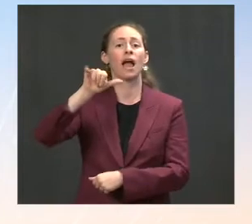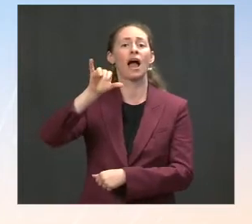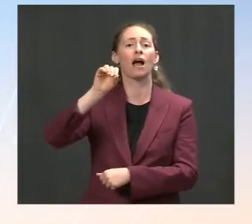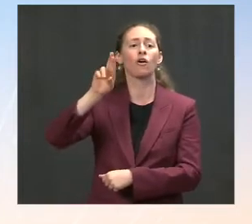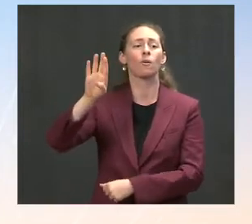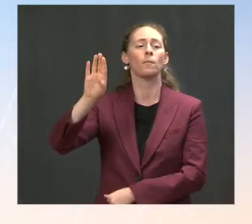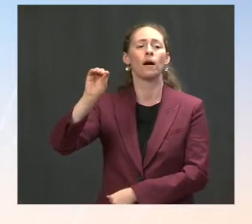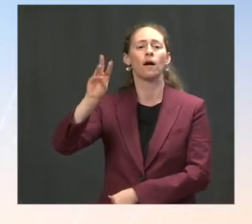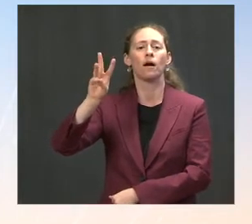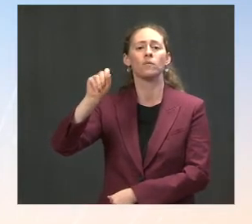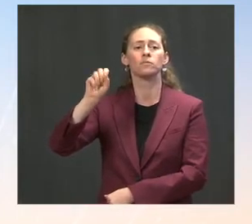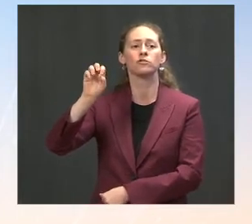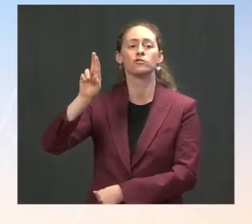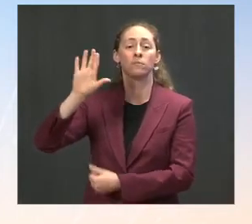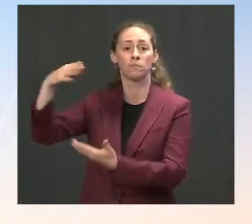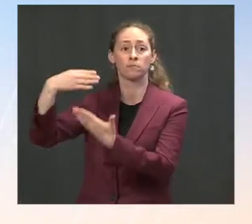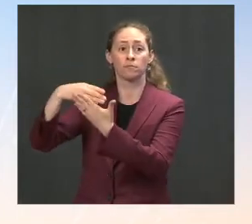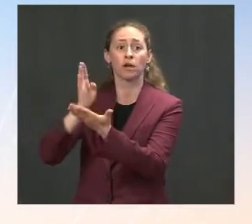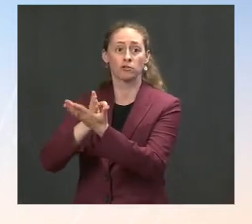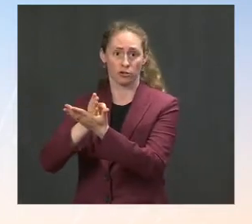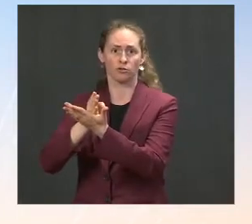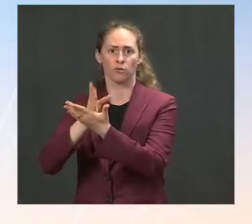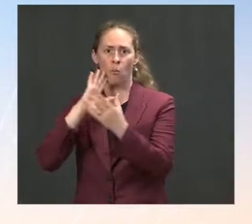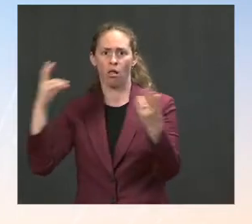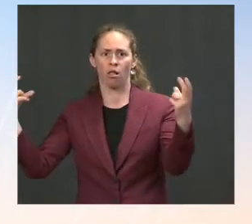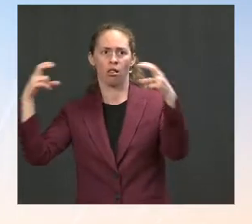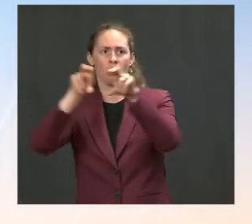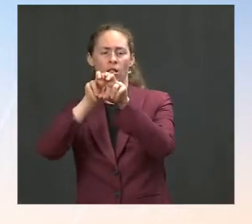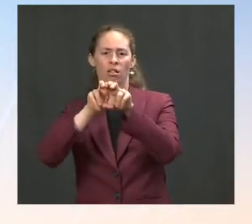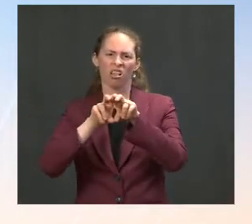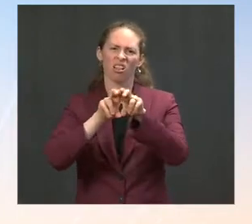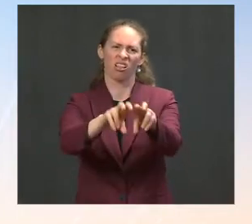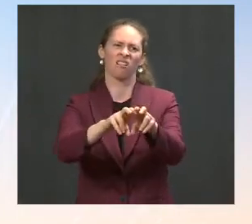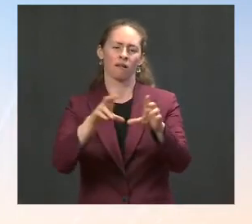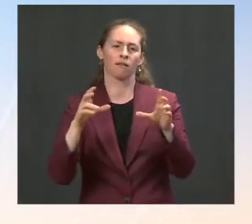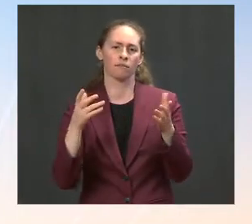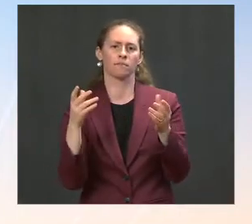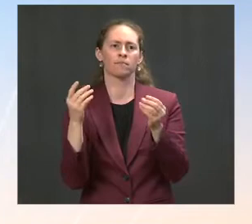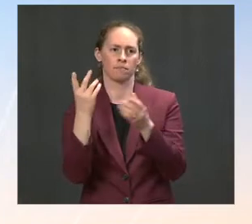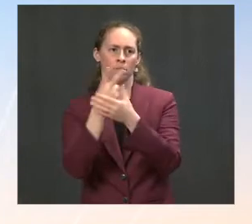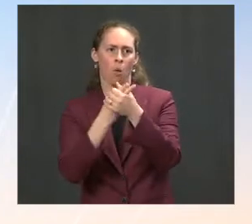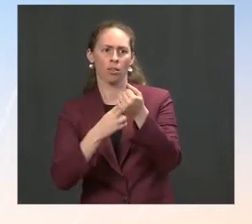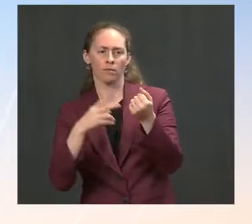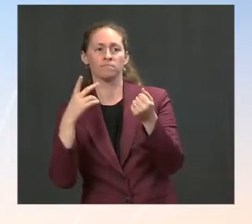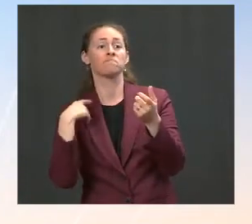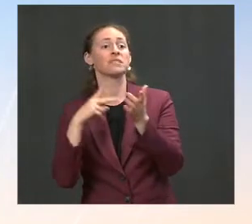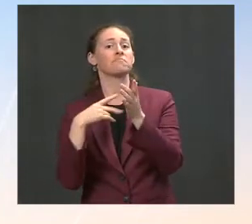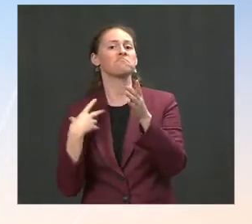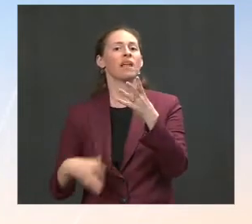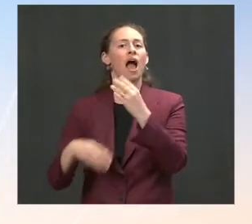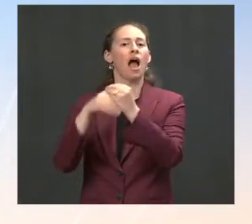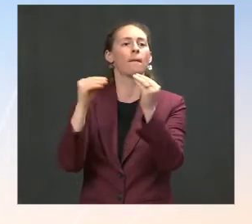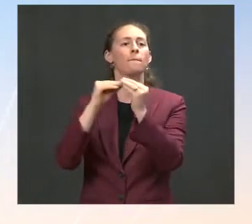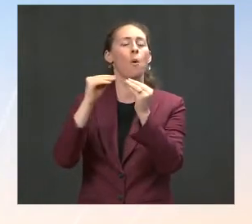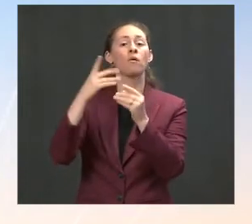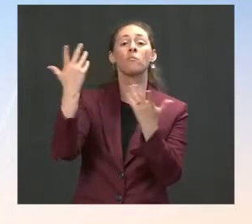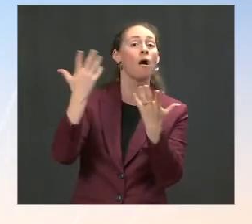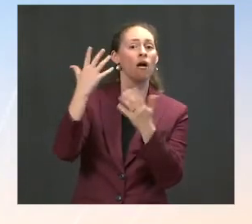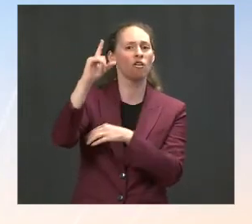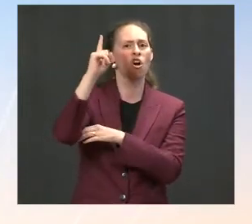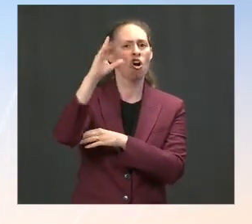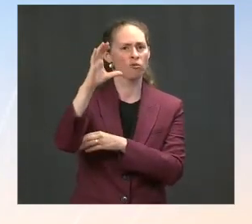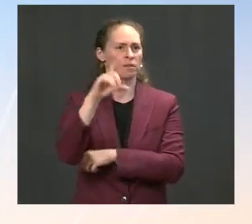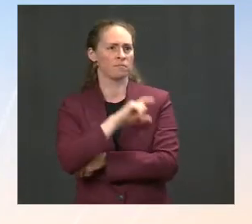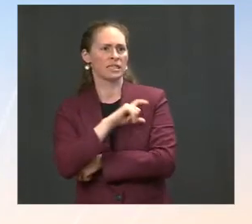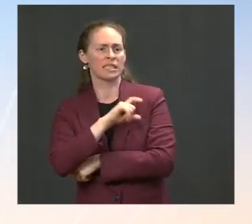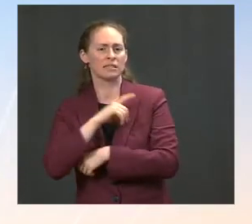to reduce violent crime. It would add 100 new slots to the cadet program and add $14 million for youth safety initiatives.